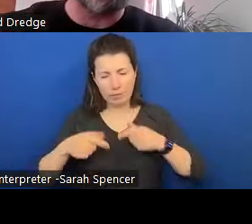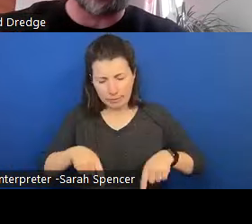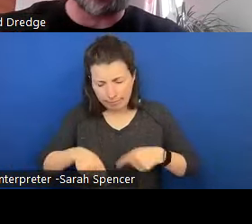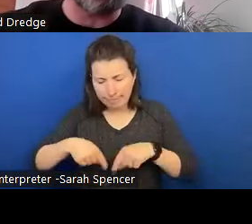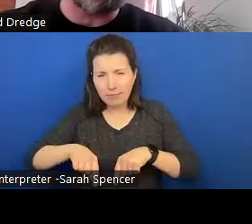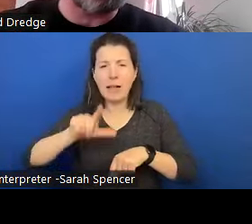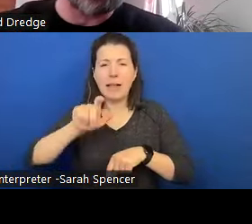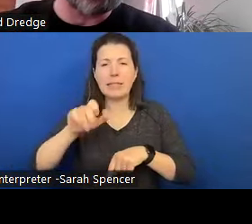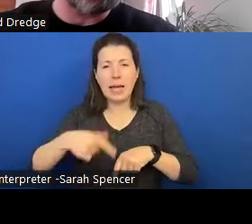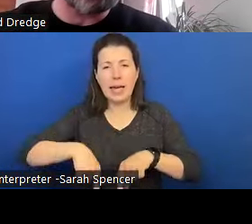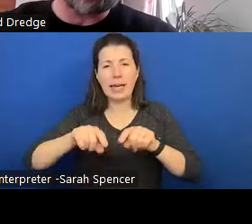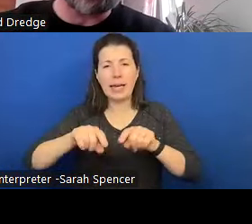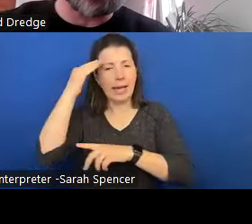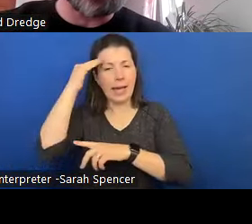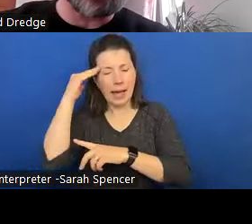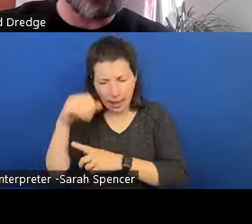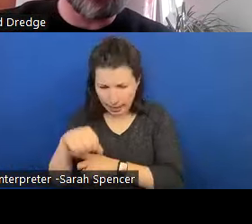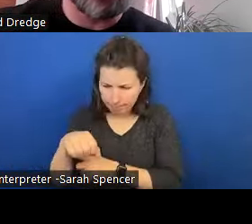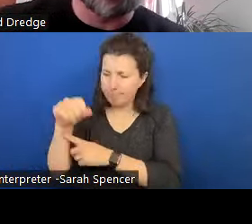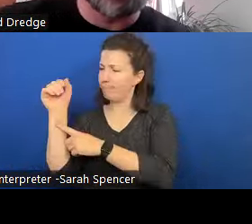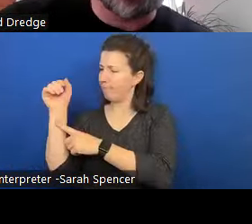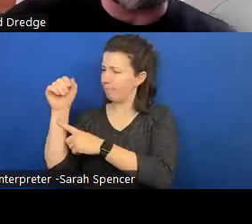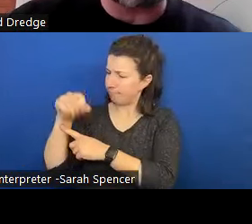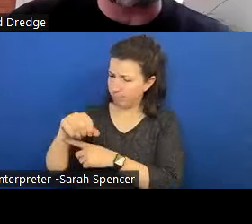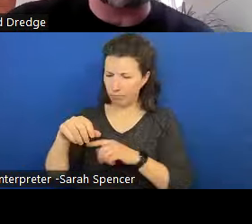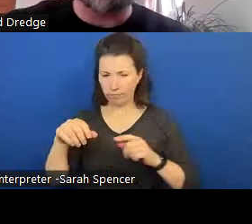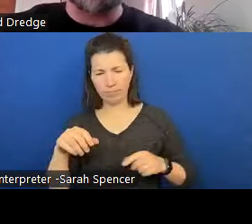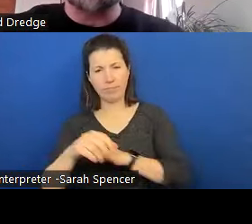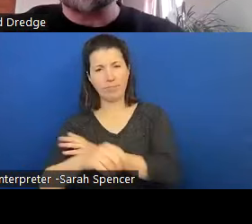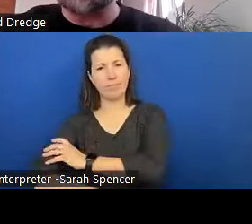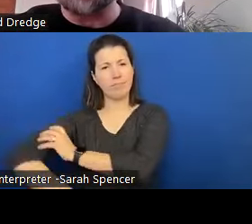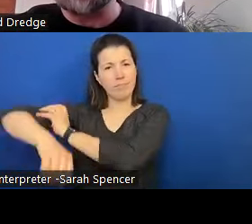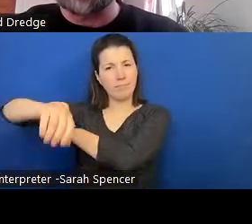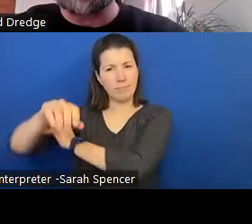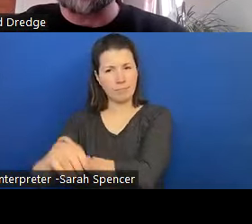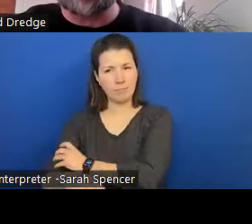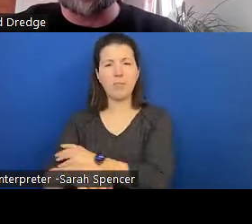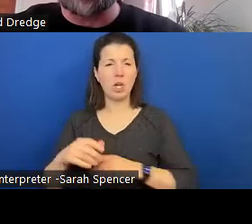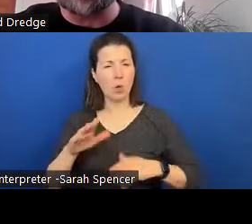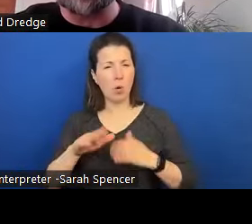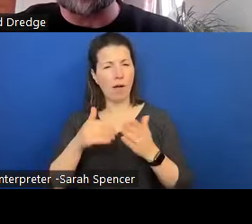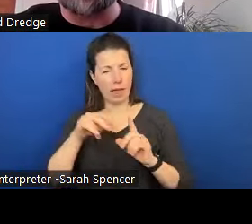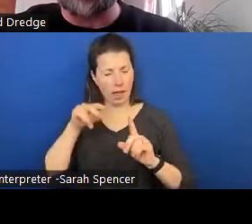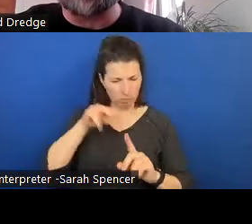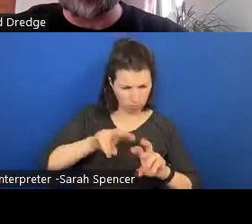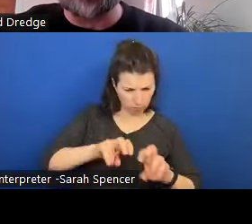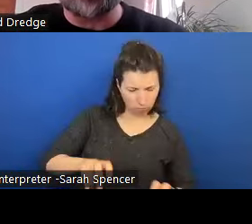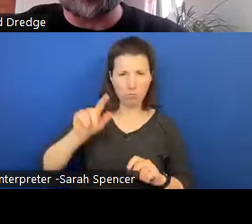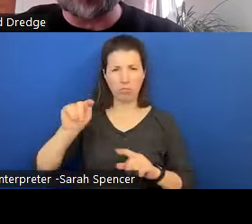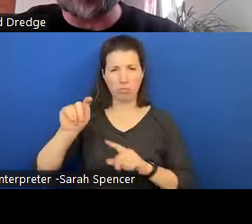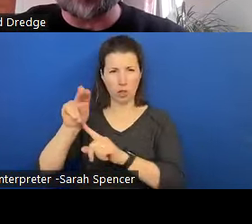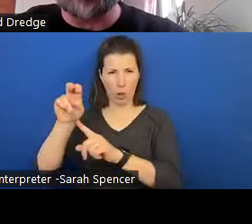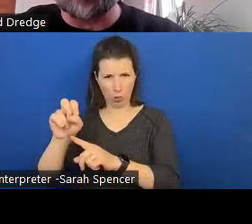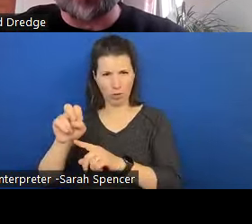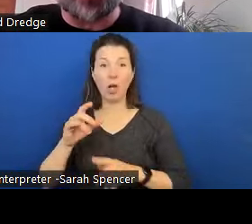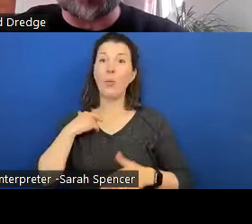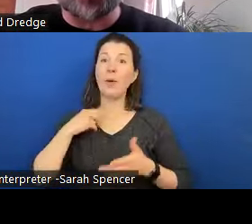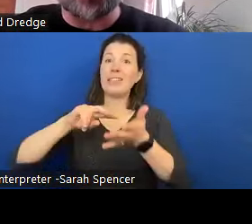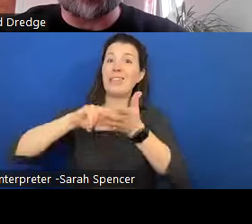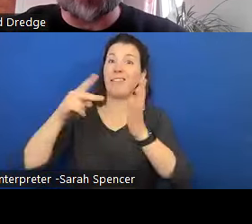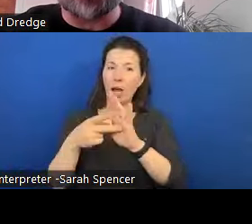holding up their head. And so all that is looking at tone. And so the definition we call it's the amount of tension or resistance to